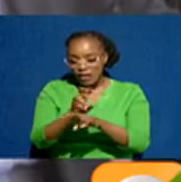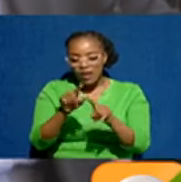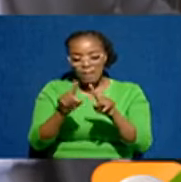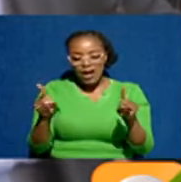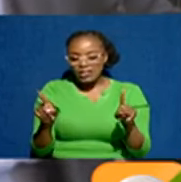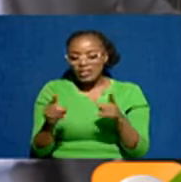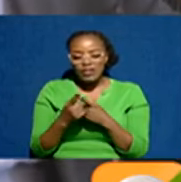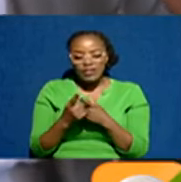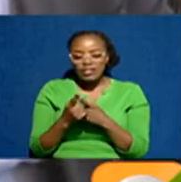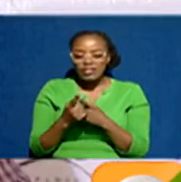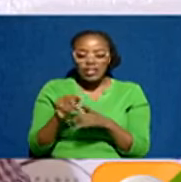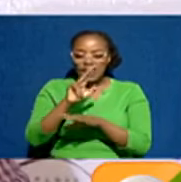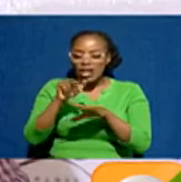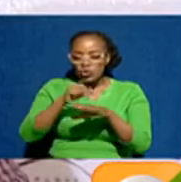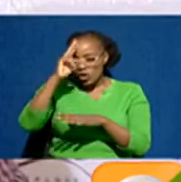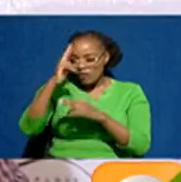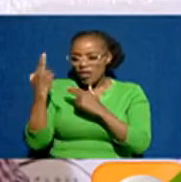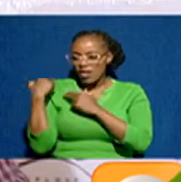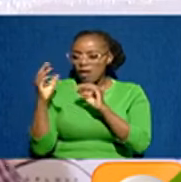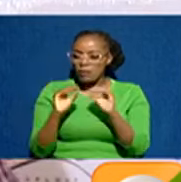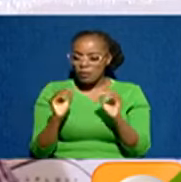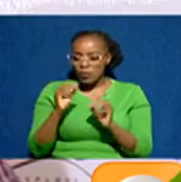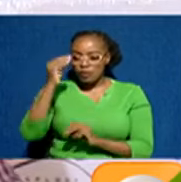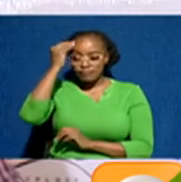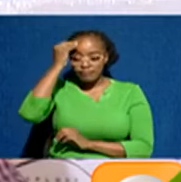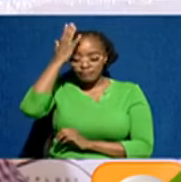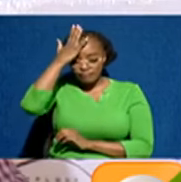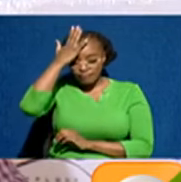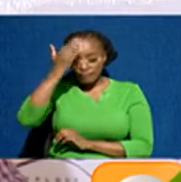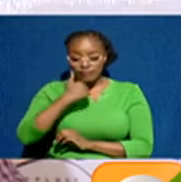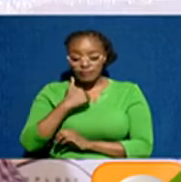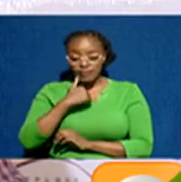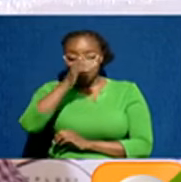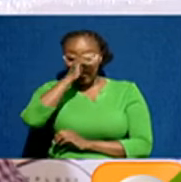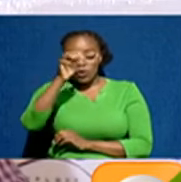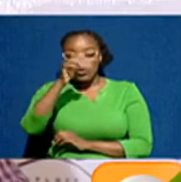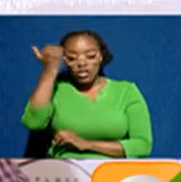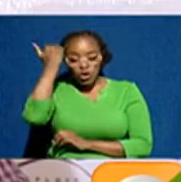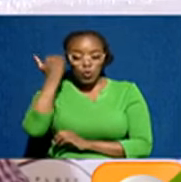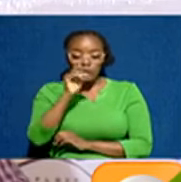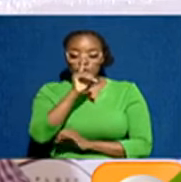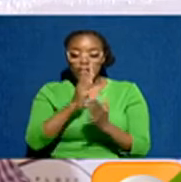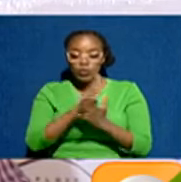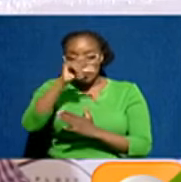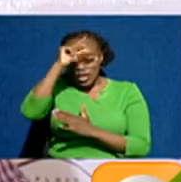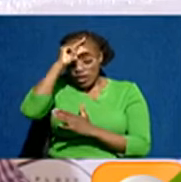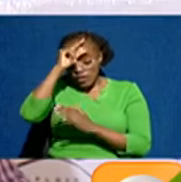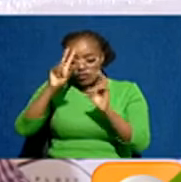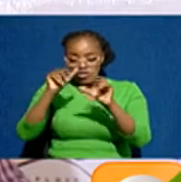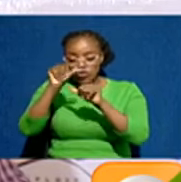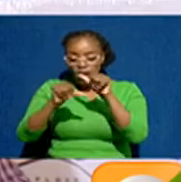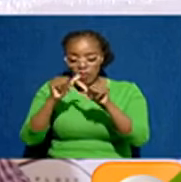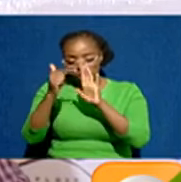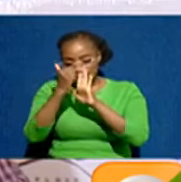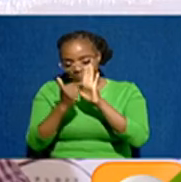not the national government. We also take note of the blatant disregard of court orders by the government with regards to this